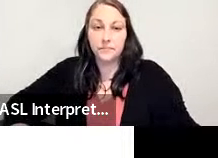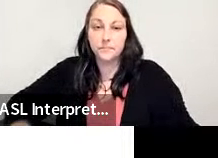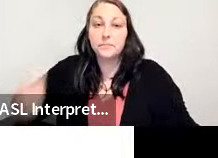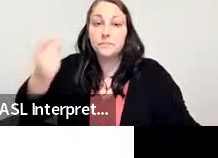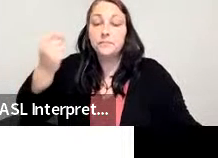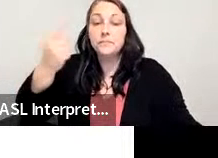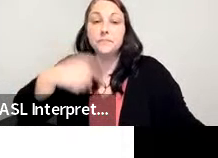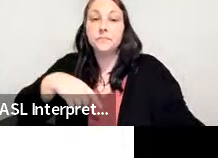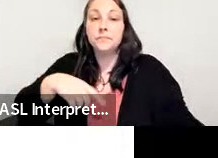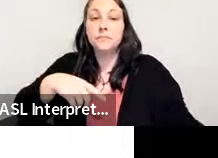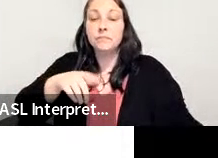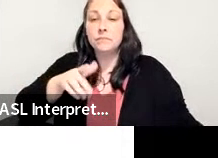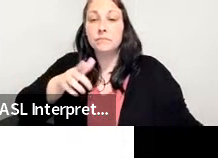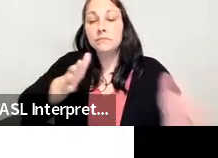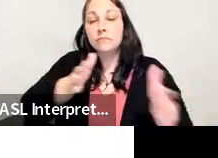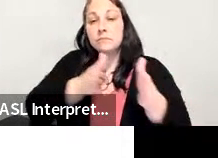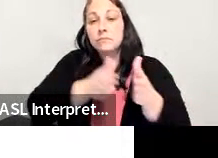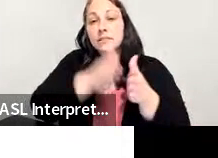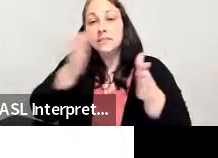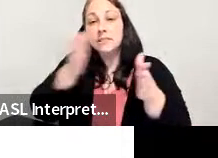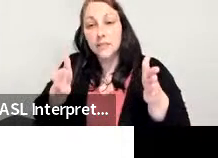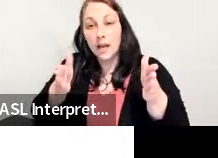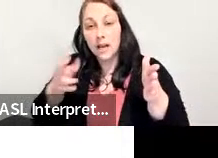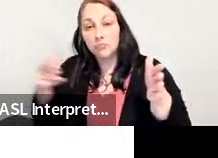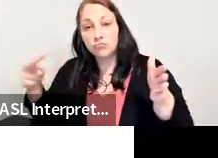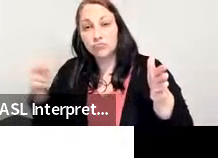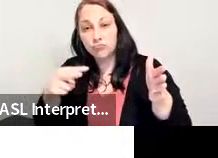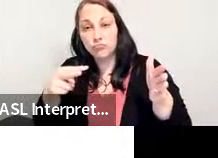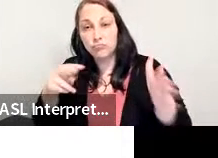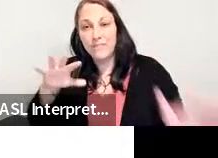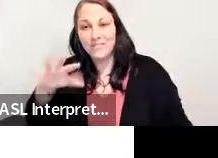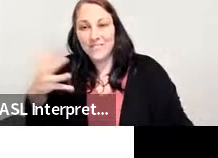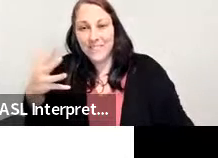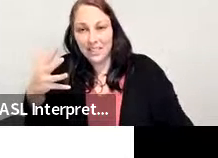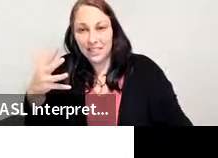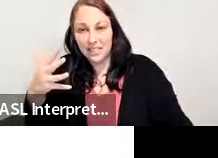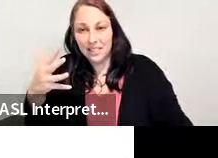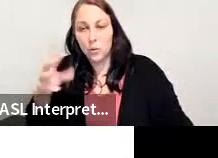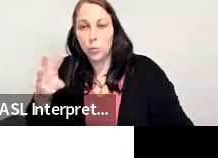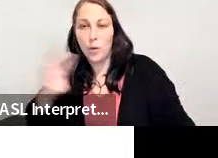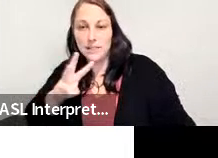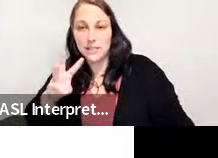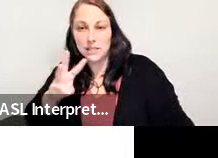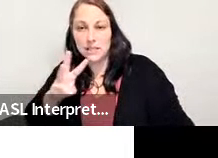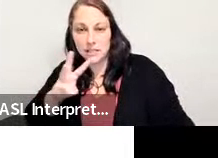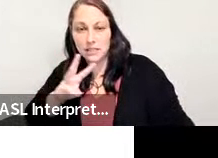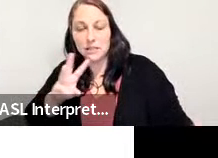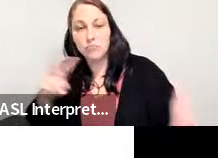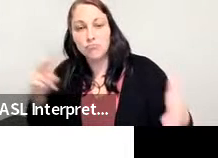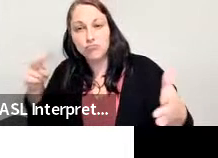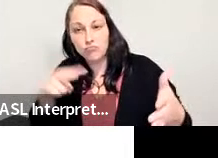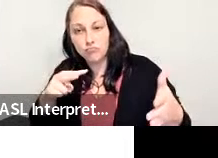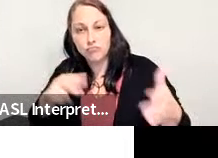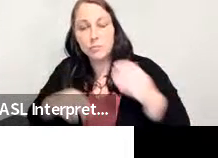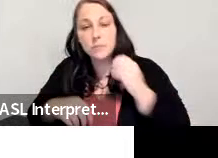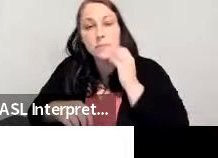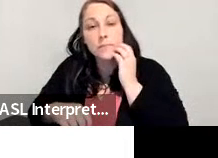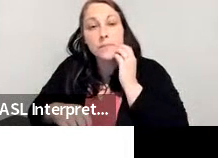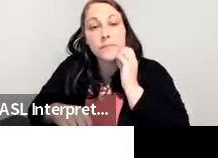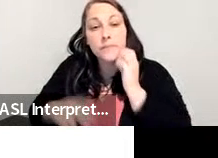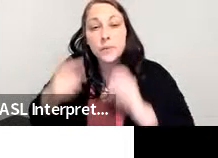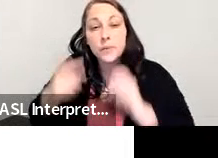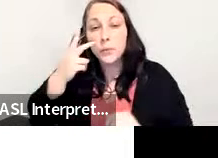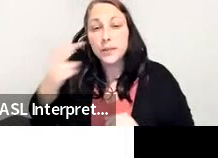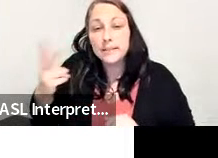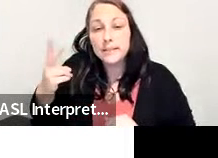So here, this is a section through 5th Street on the west. And as I explained earlier, that sort of green